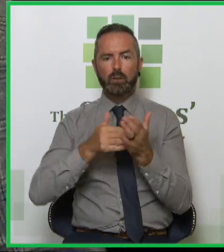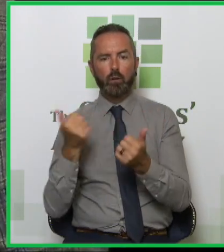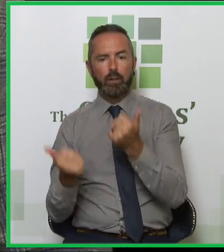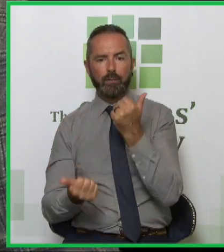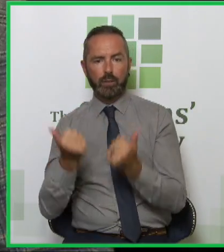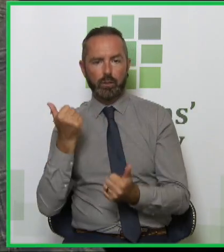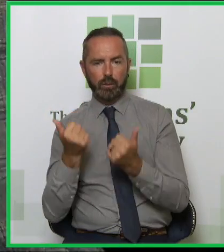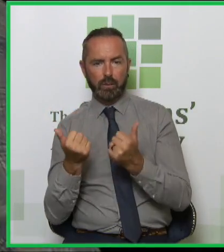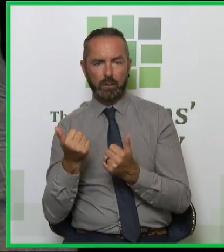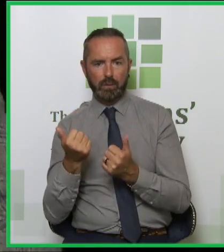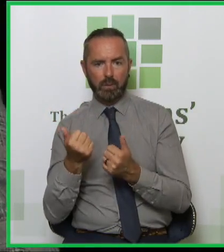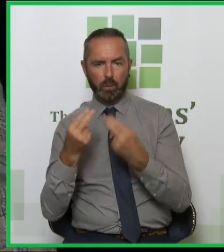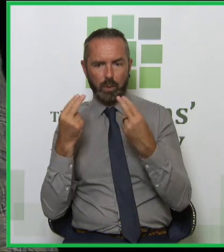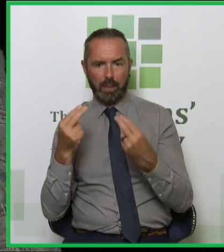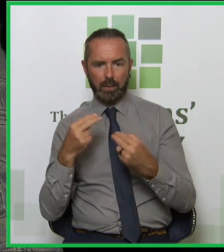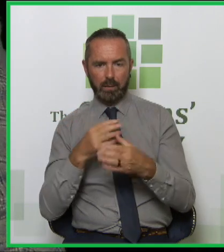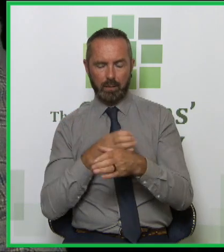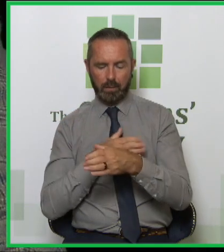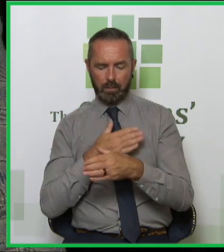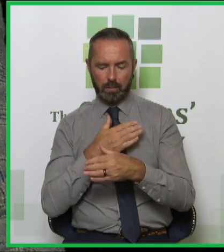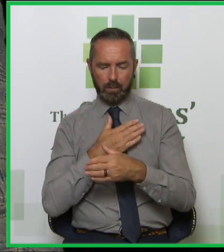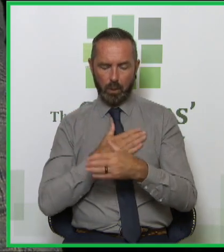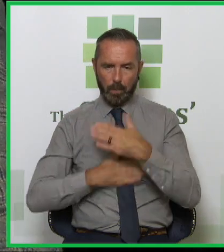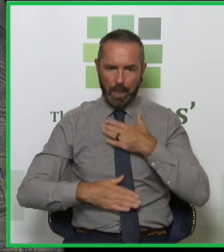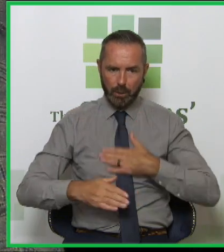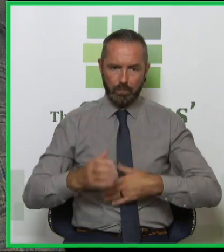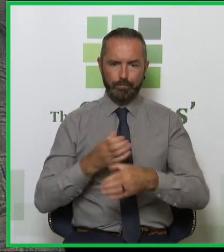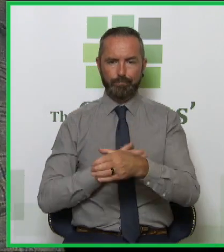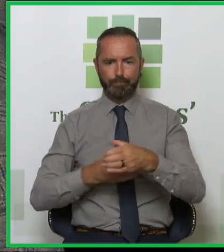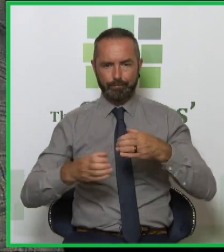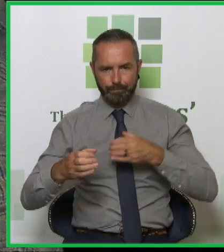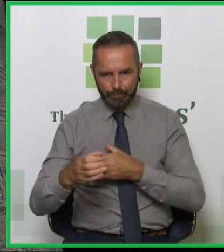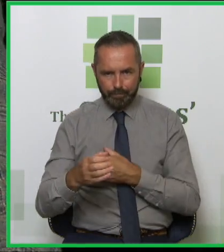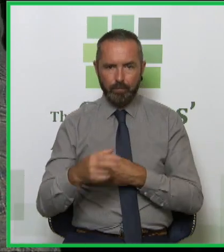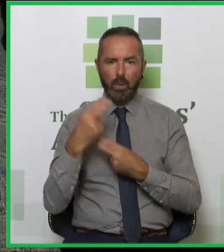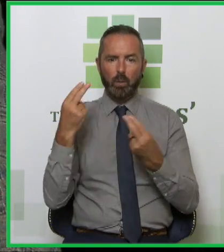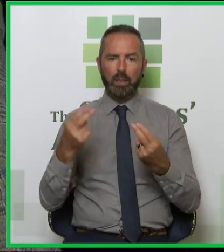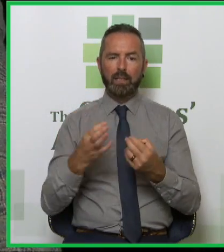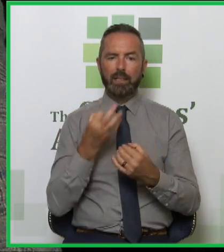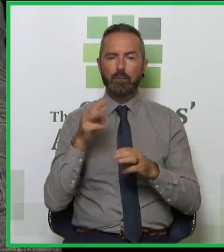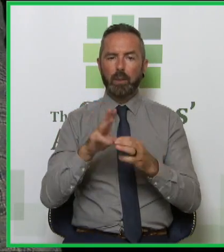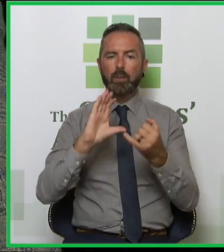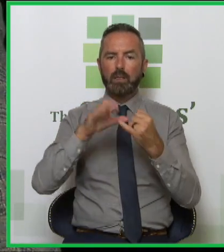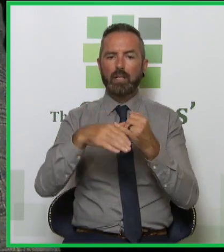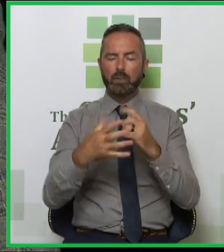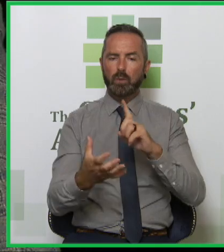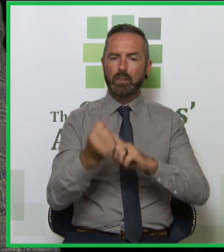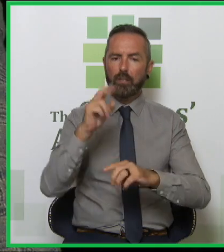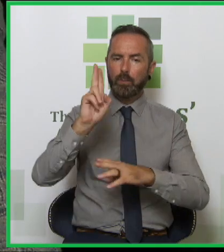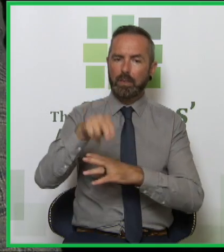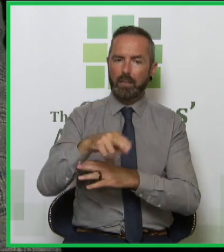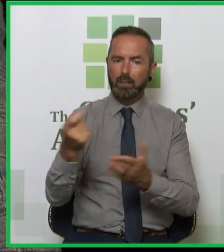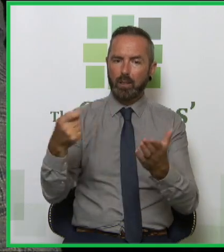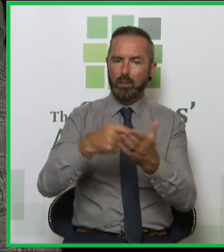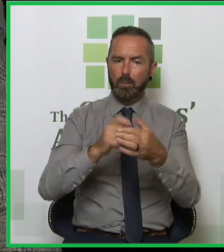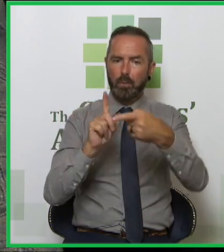of doing things, requires compassion and a recognition that we should give people the opportunity to achieve their potential and contribute positively